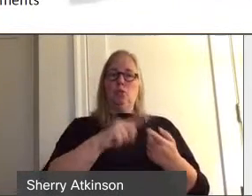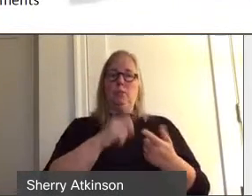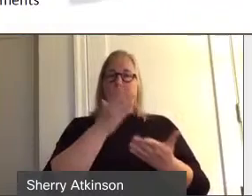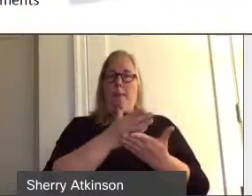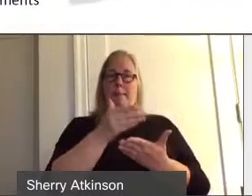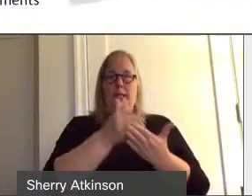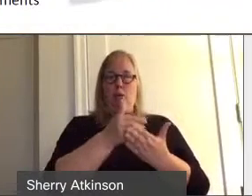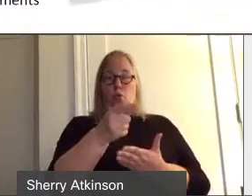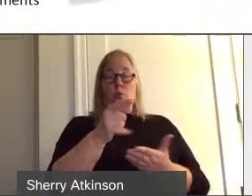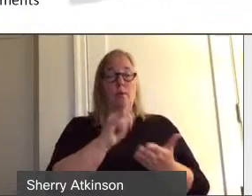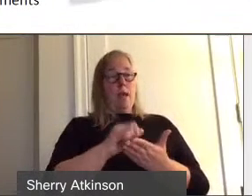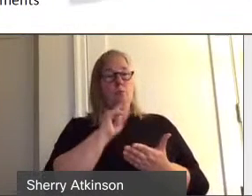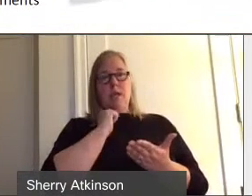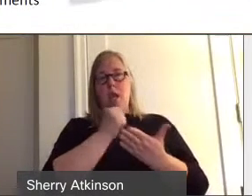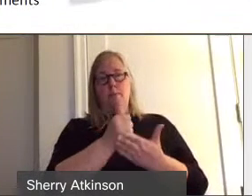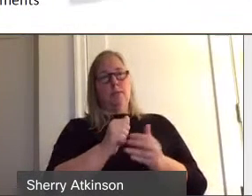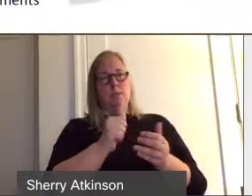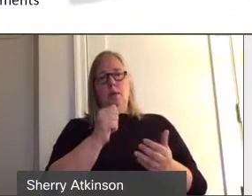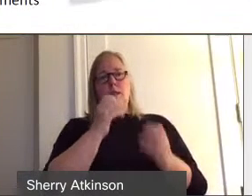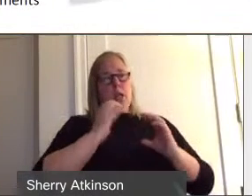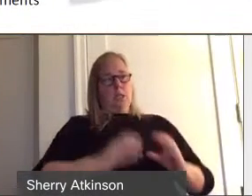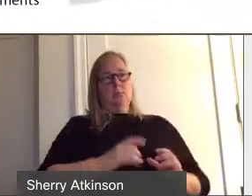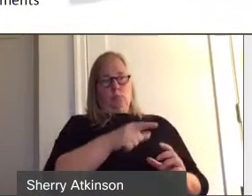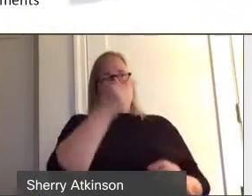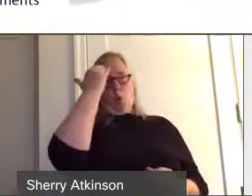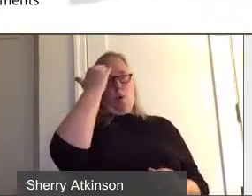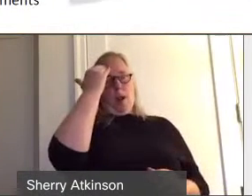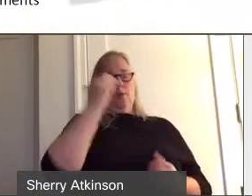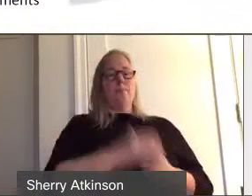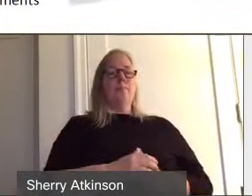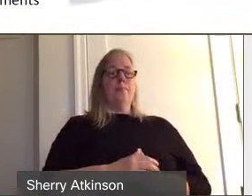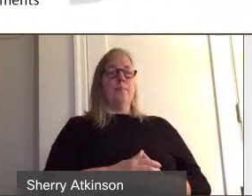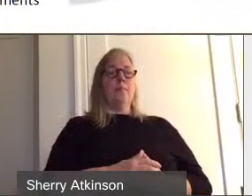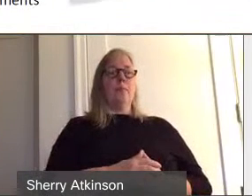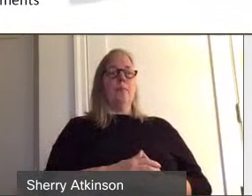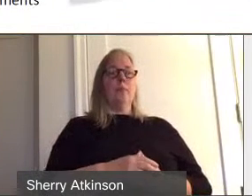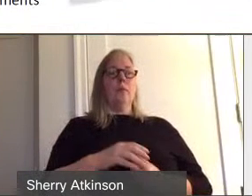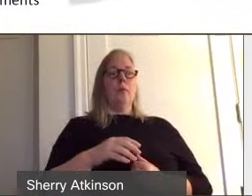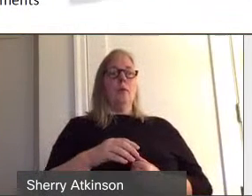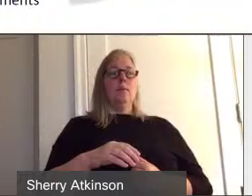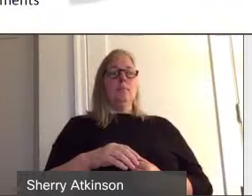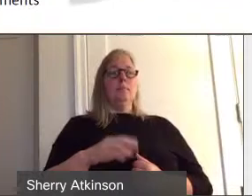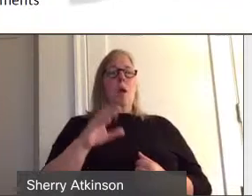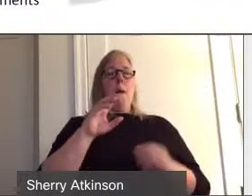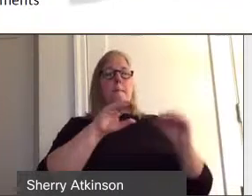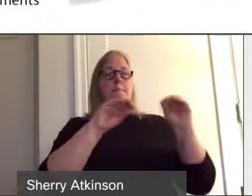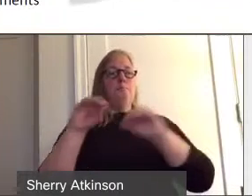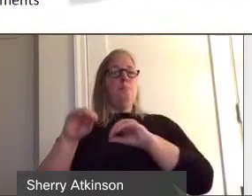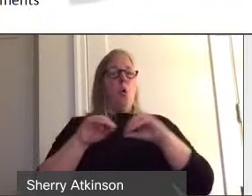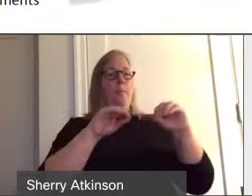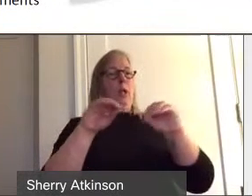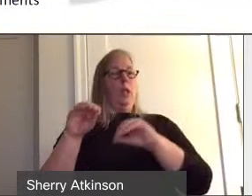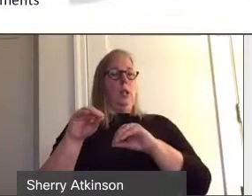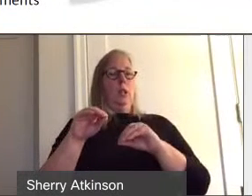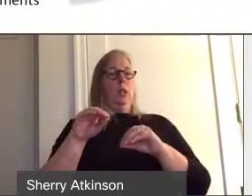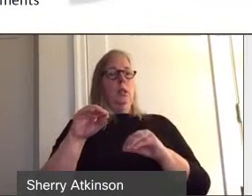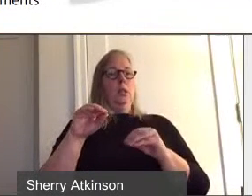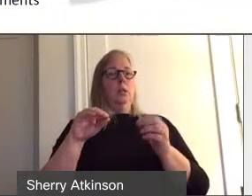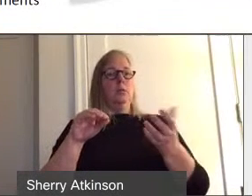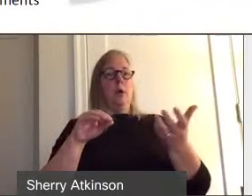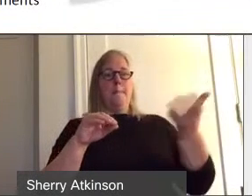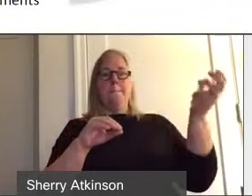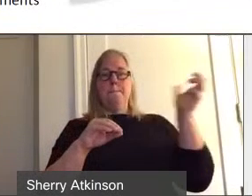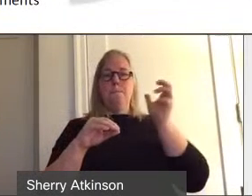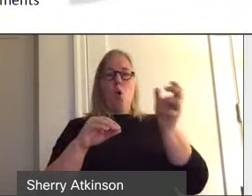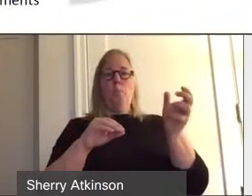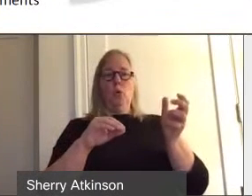really helps the awareness of the customer. Mobile ticketing is something we'd like to move to very shortly in 2021, and this provides an